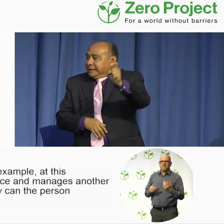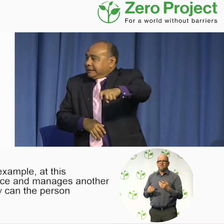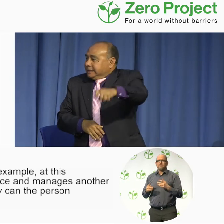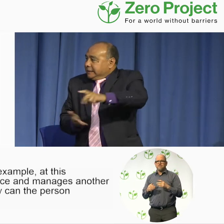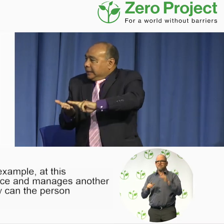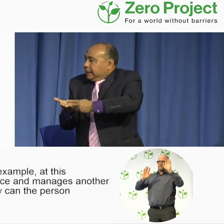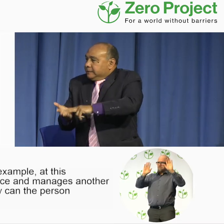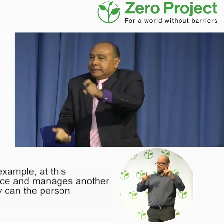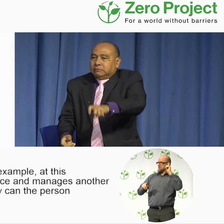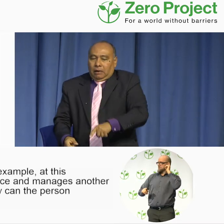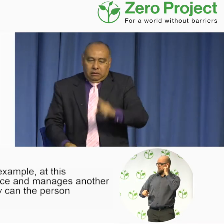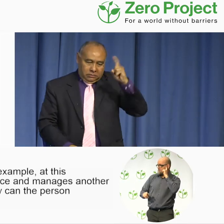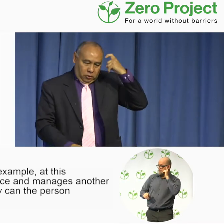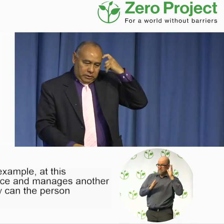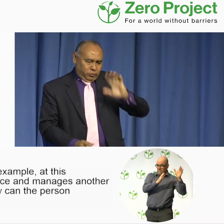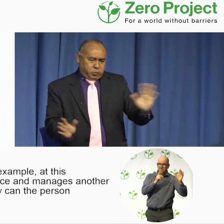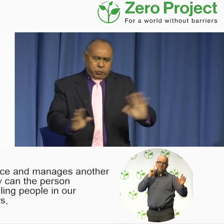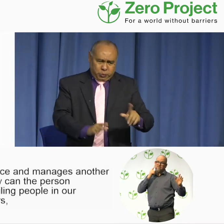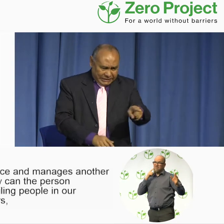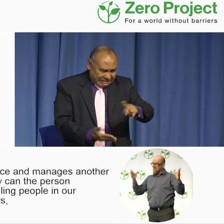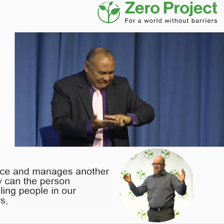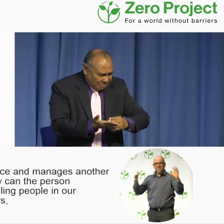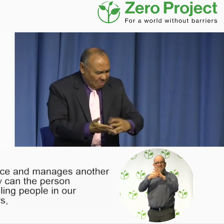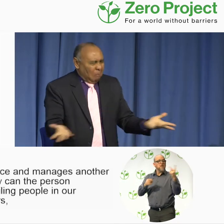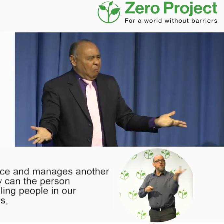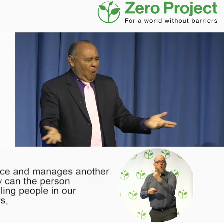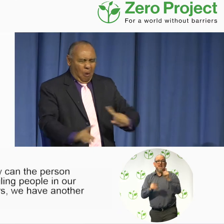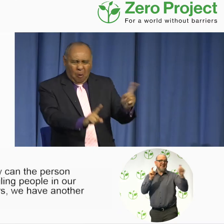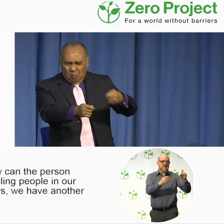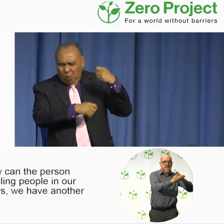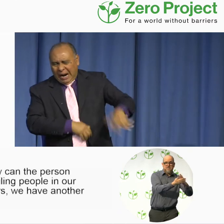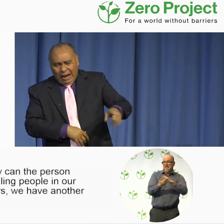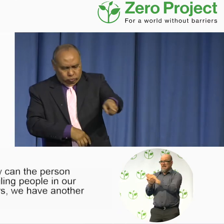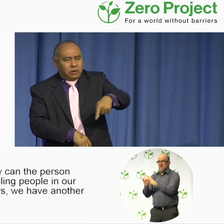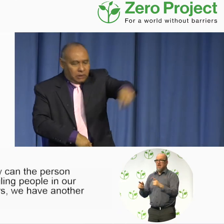our homeland, because we do not have interpreters. We have another language.